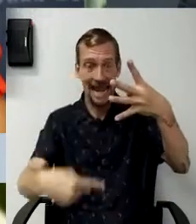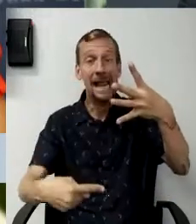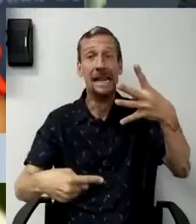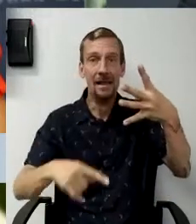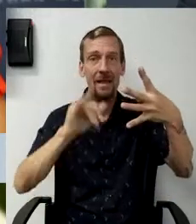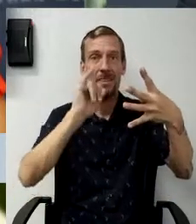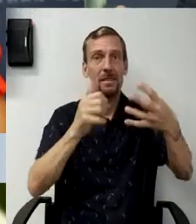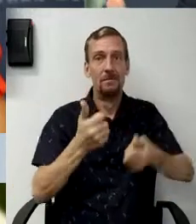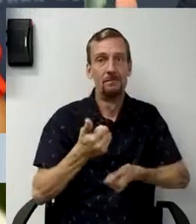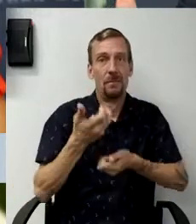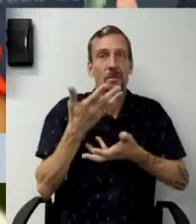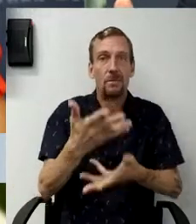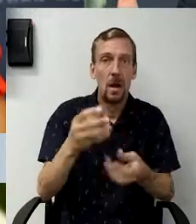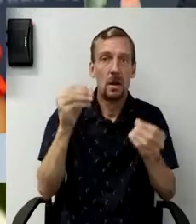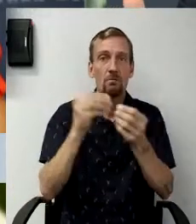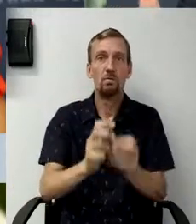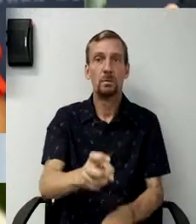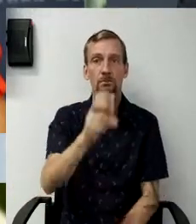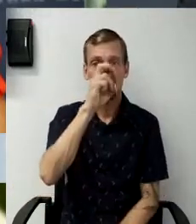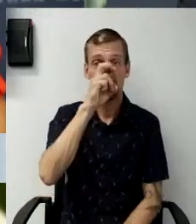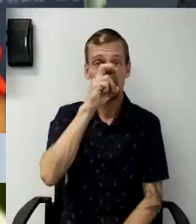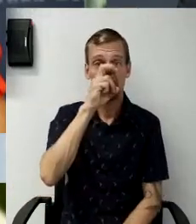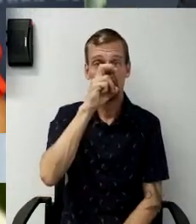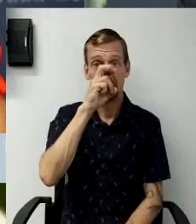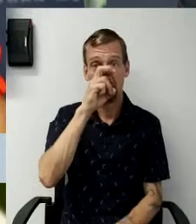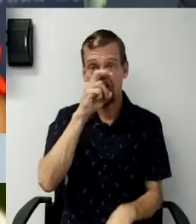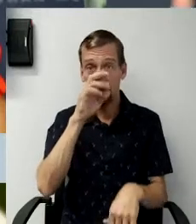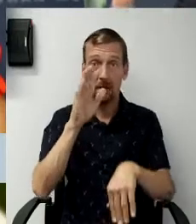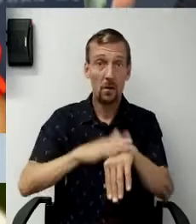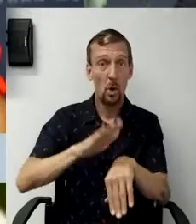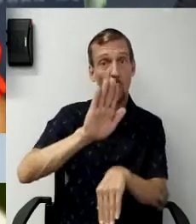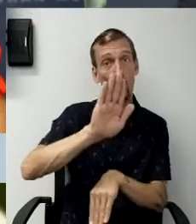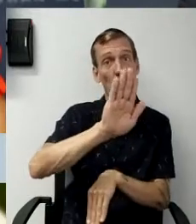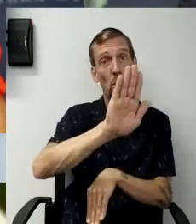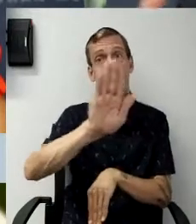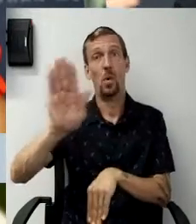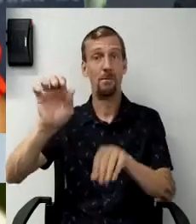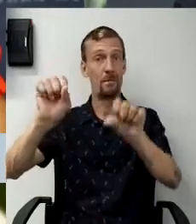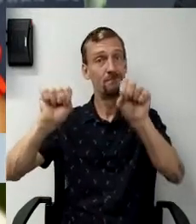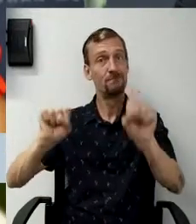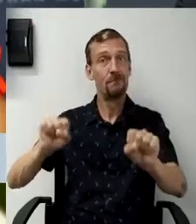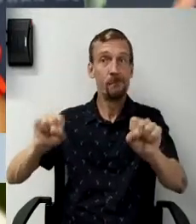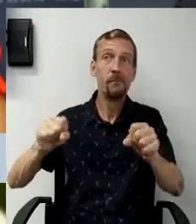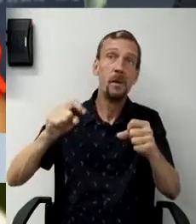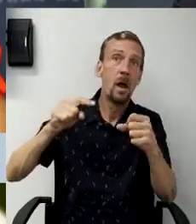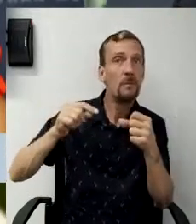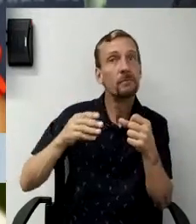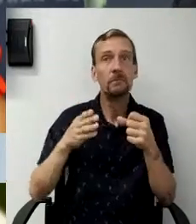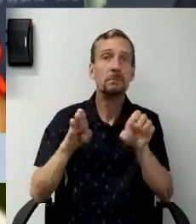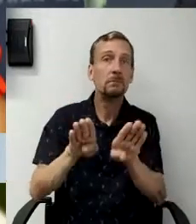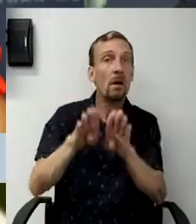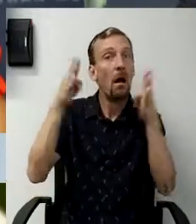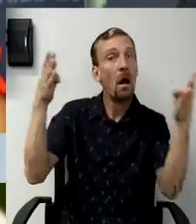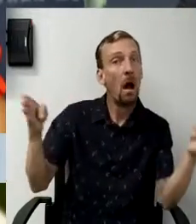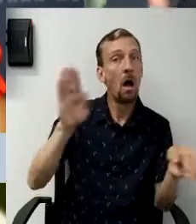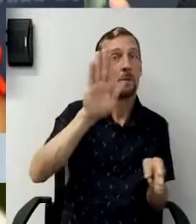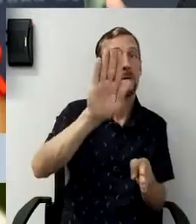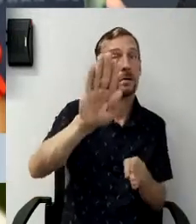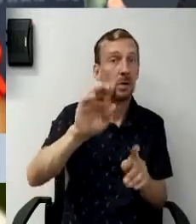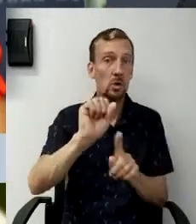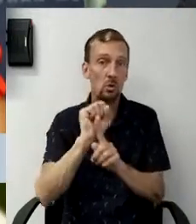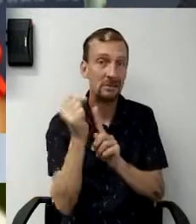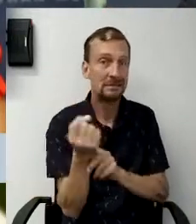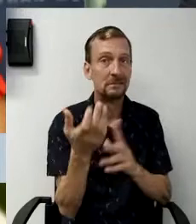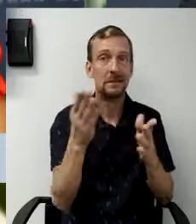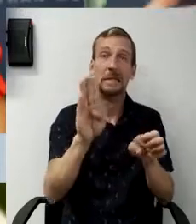imposes tighter restrictions on your ability to, open parts of your society up,